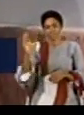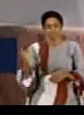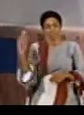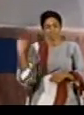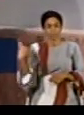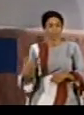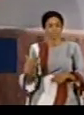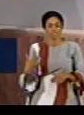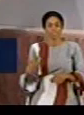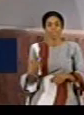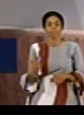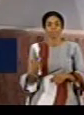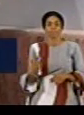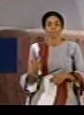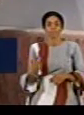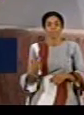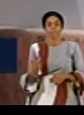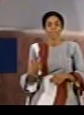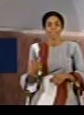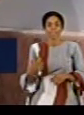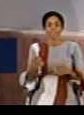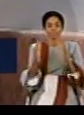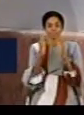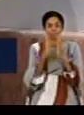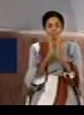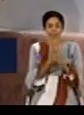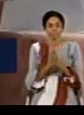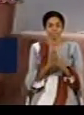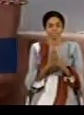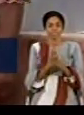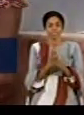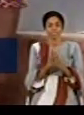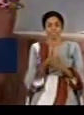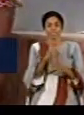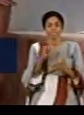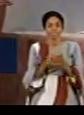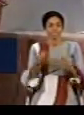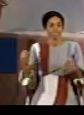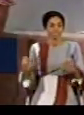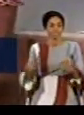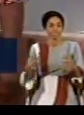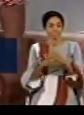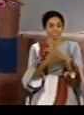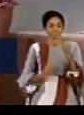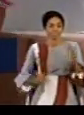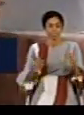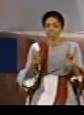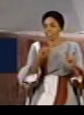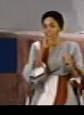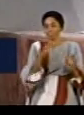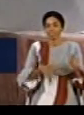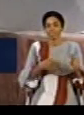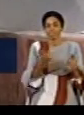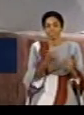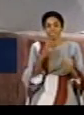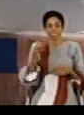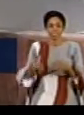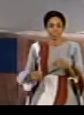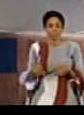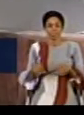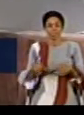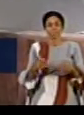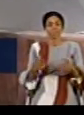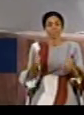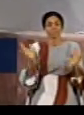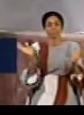prayed, the pain now disappeared immediately. I cannot feel anything again. Praise